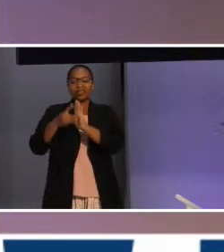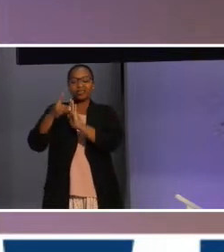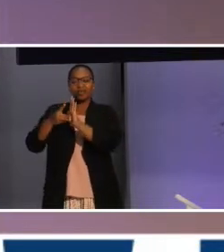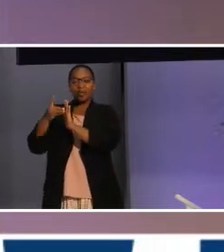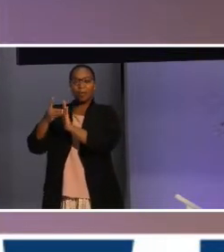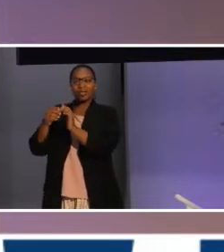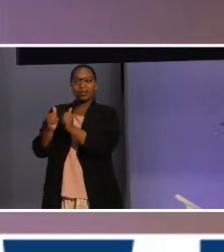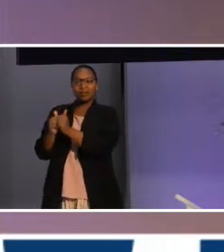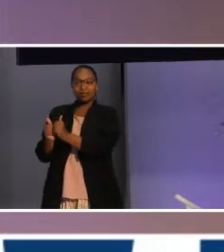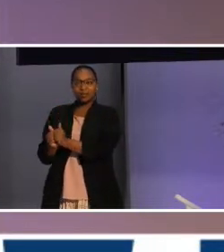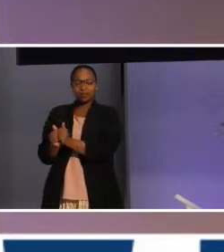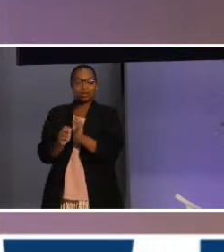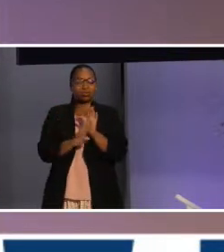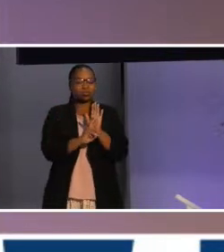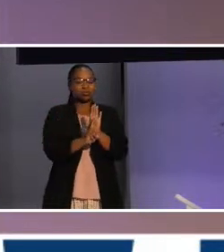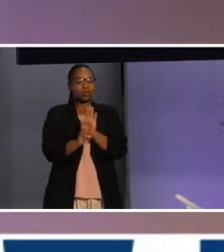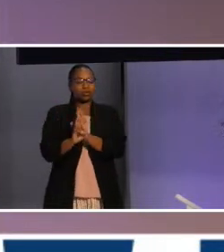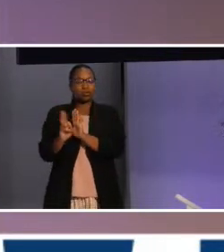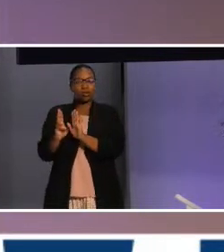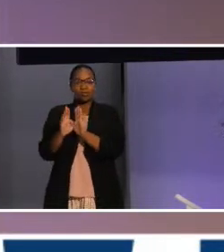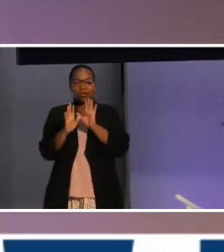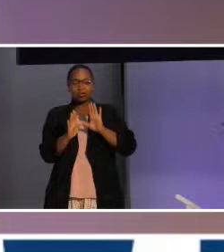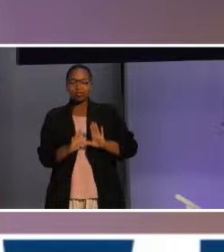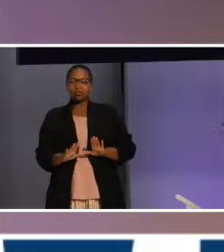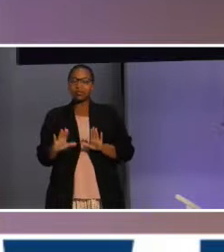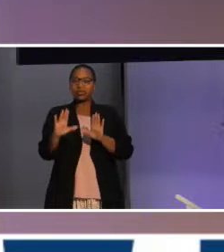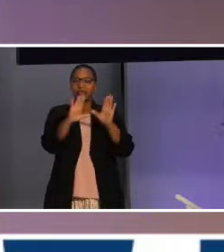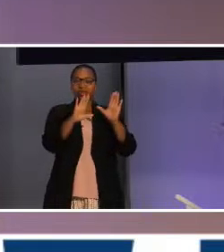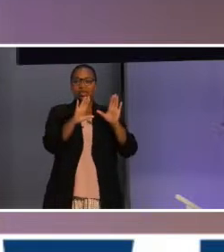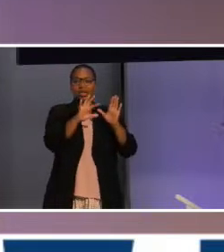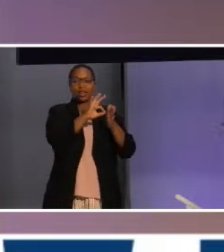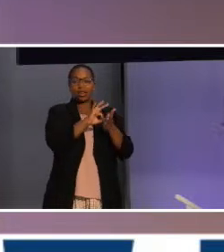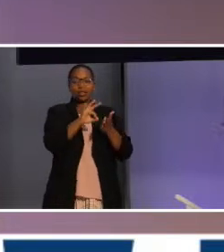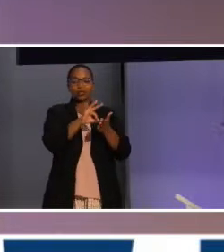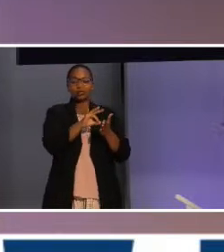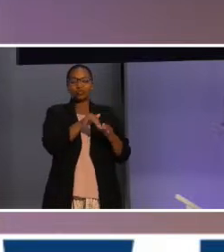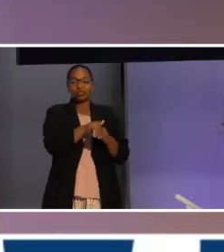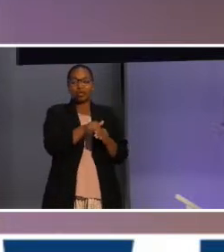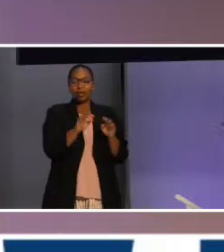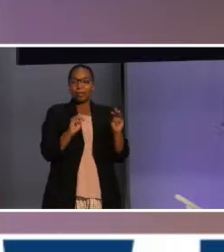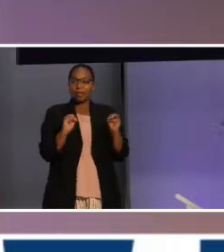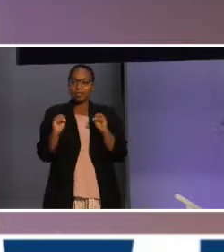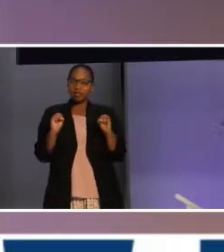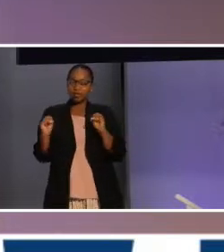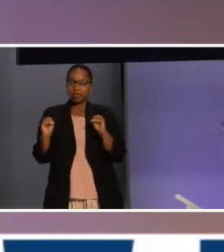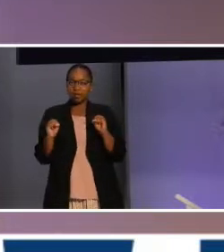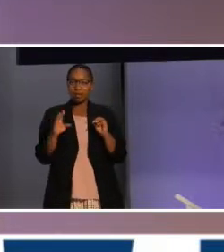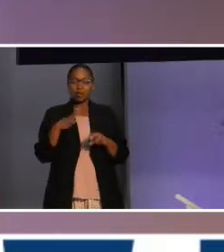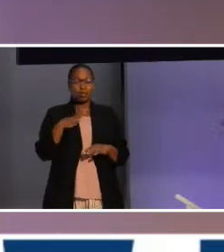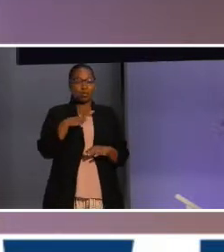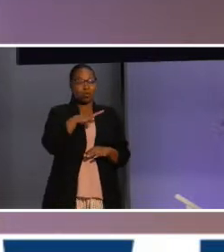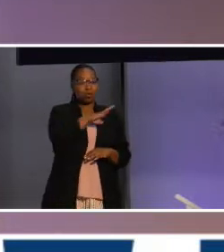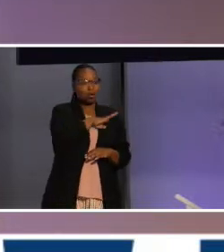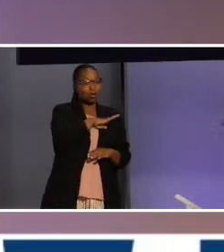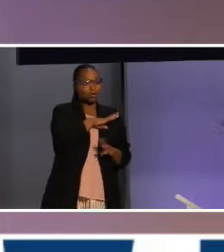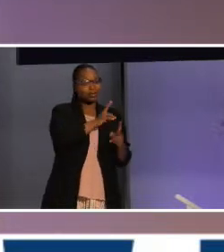partners, representatives of the continental election management bodies and fora,